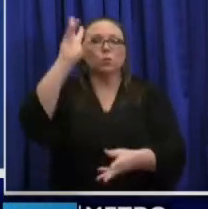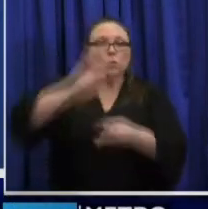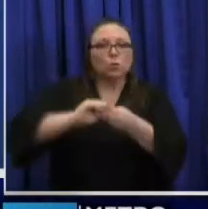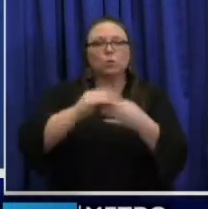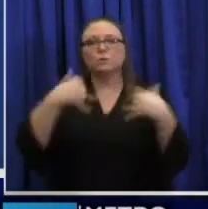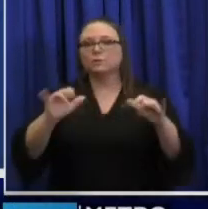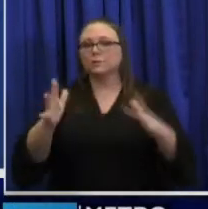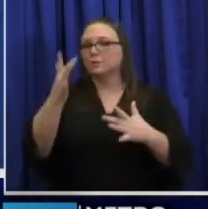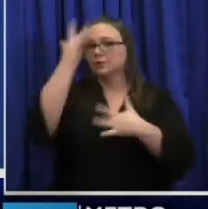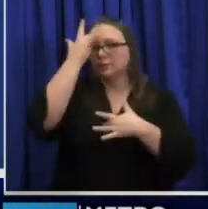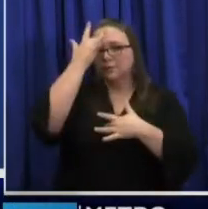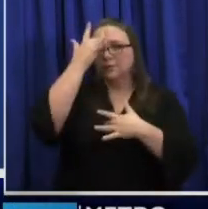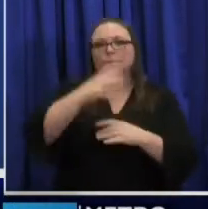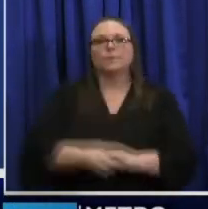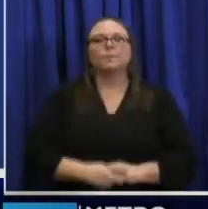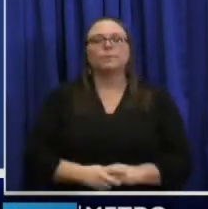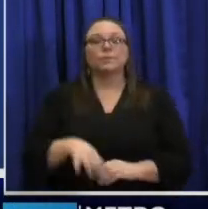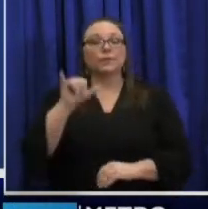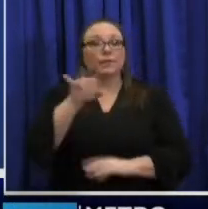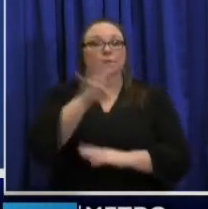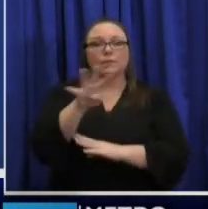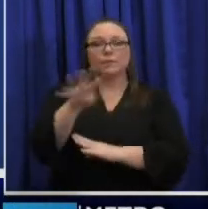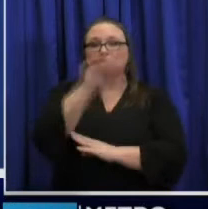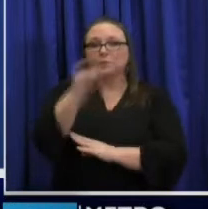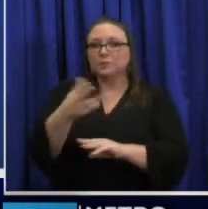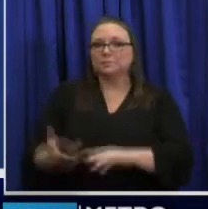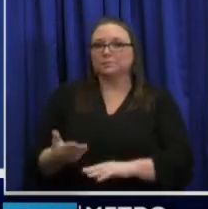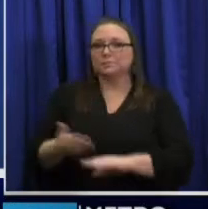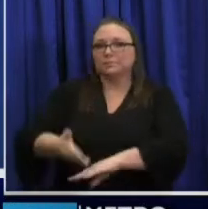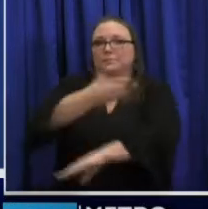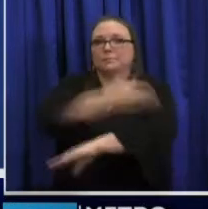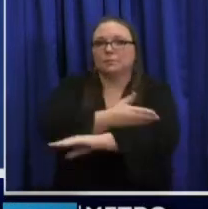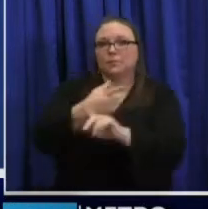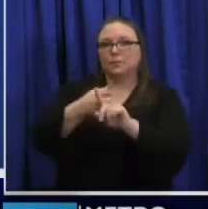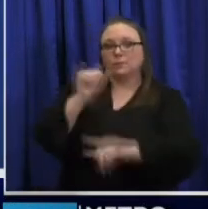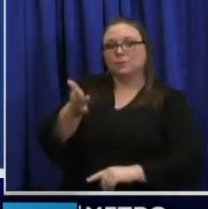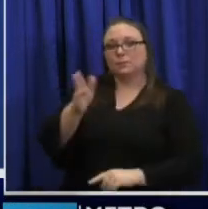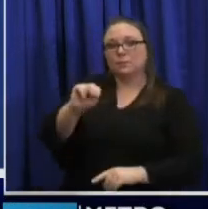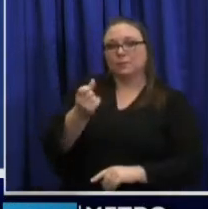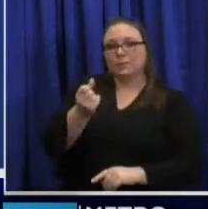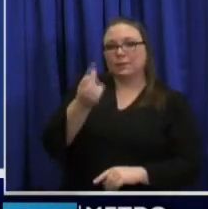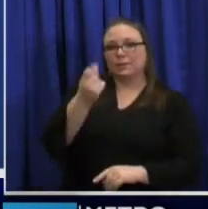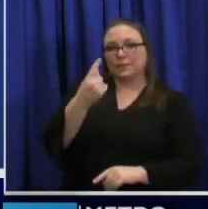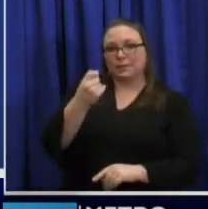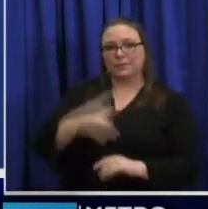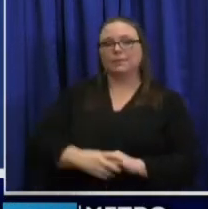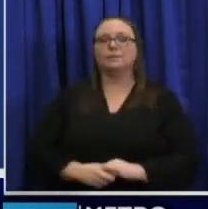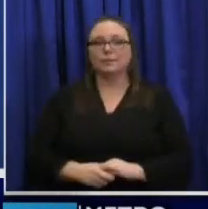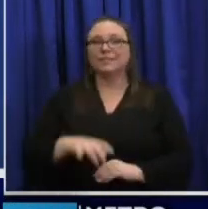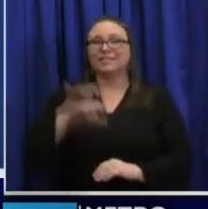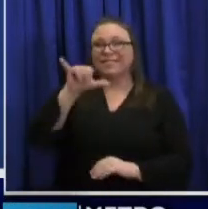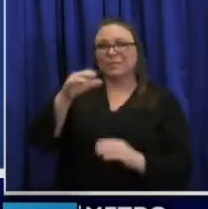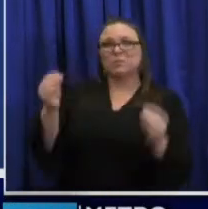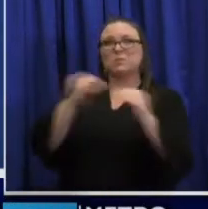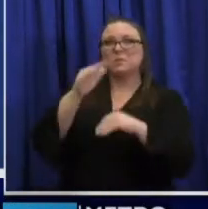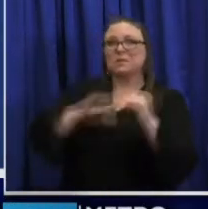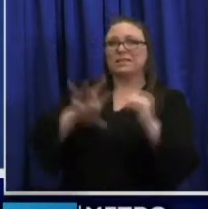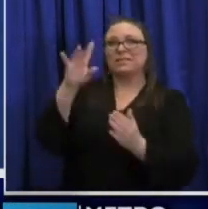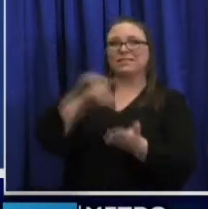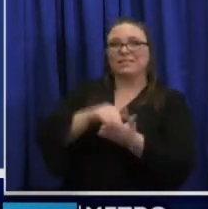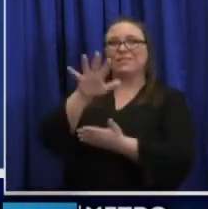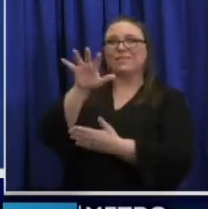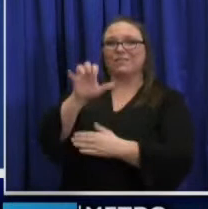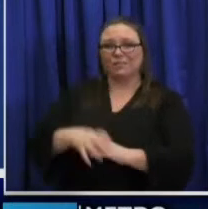active cases, and this is a 44% improvement from the January 11th peak of over 8,500